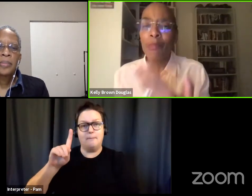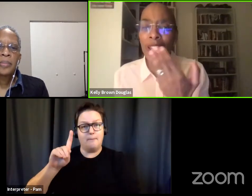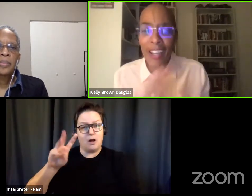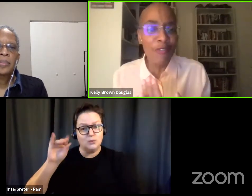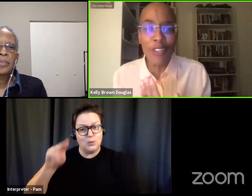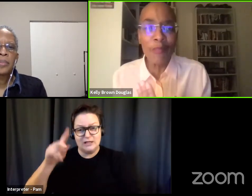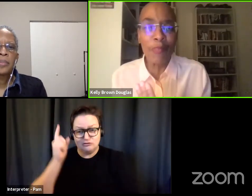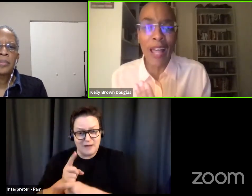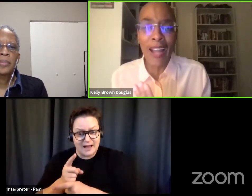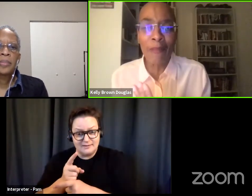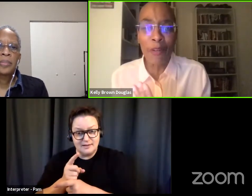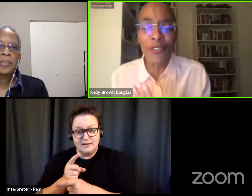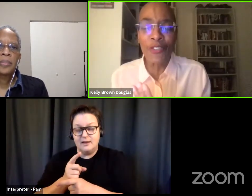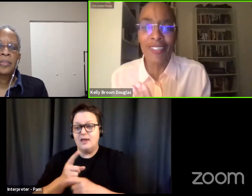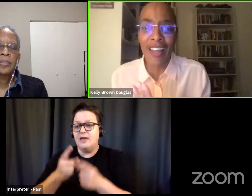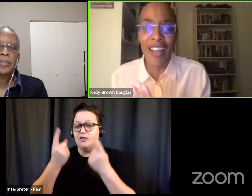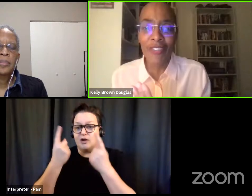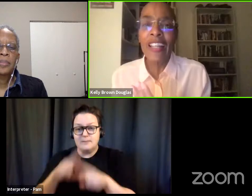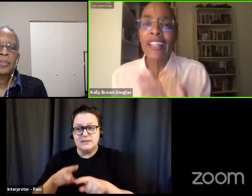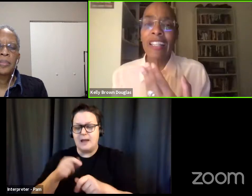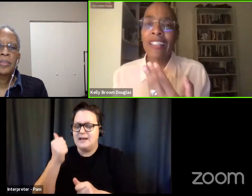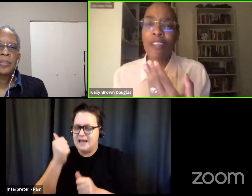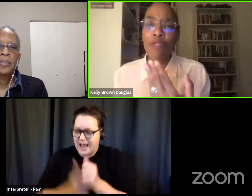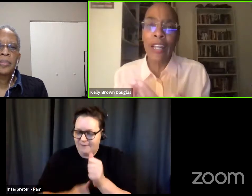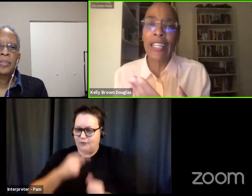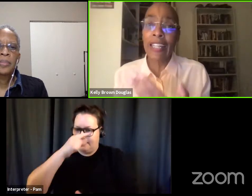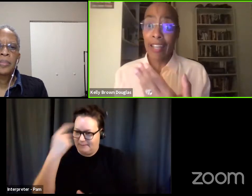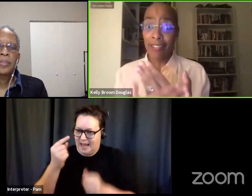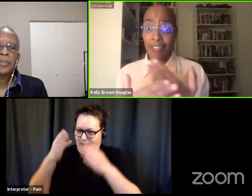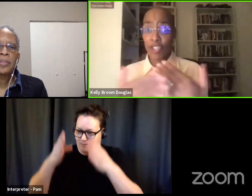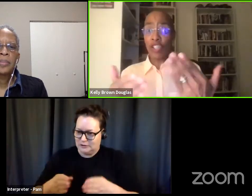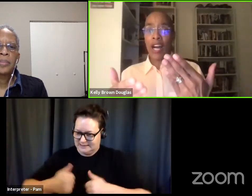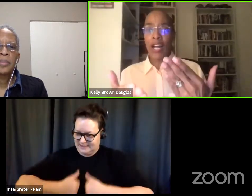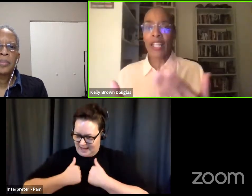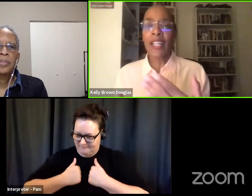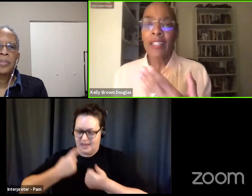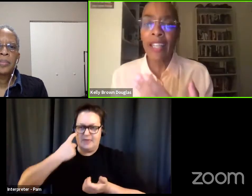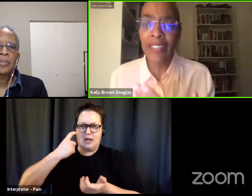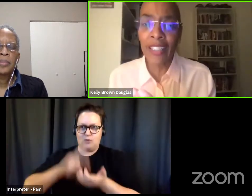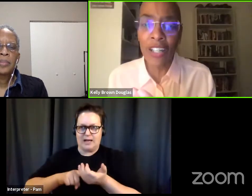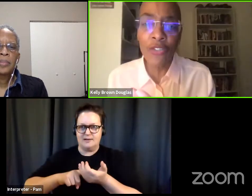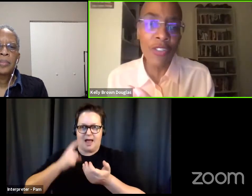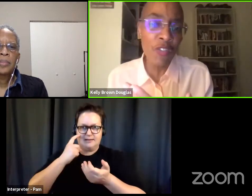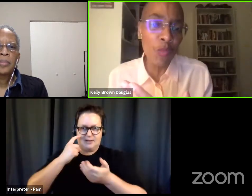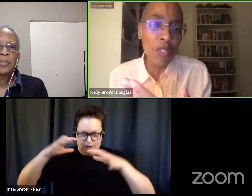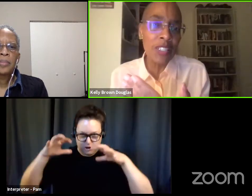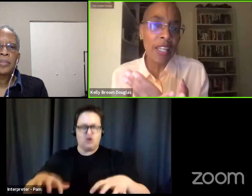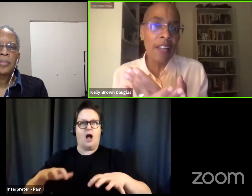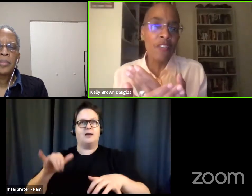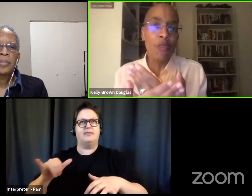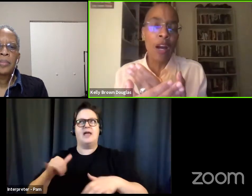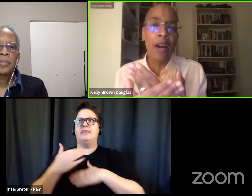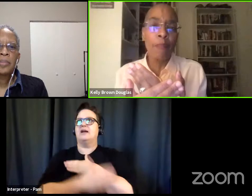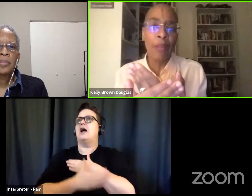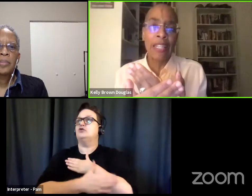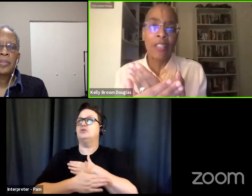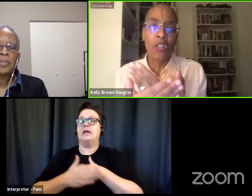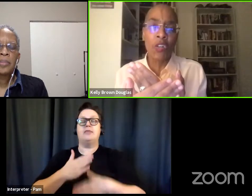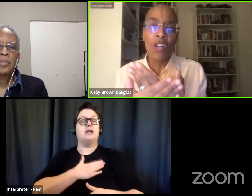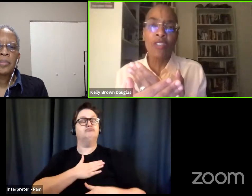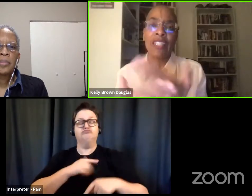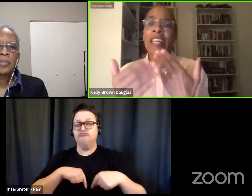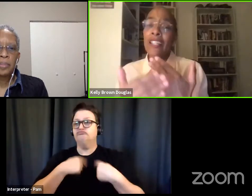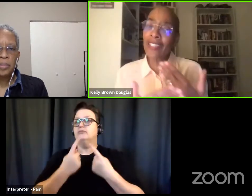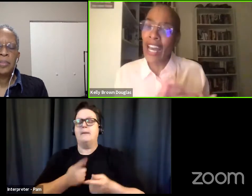a time in every Black person's life that they recognize the shock that the country for which they have paid